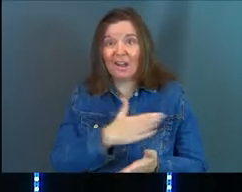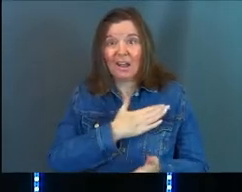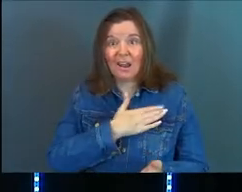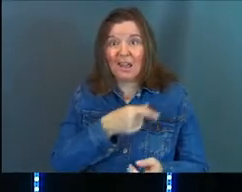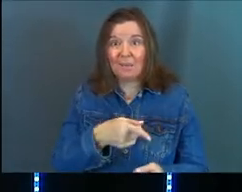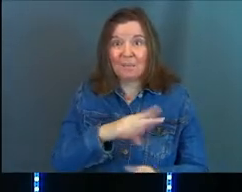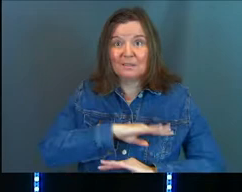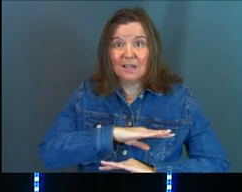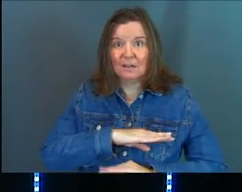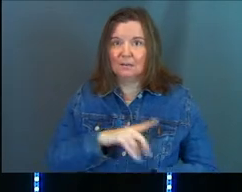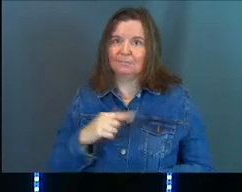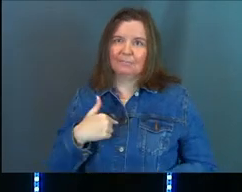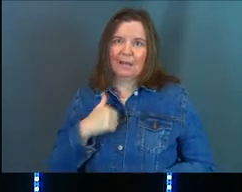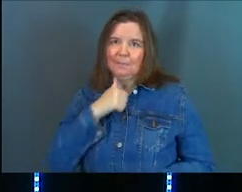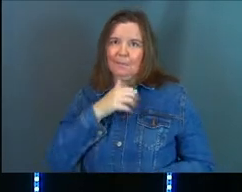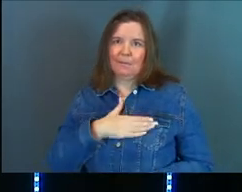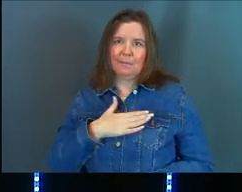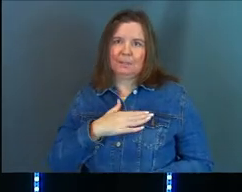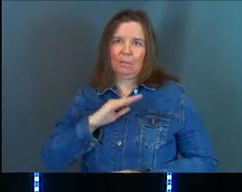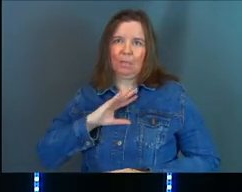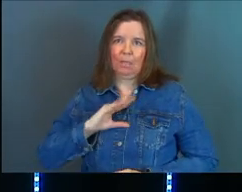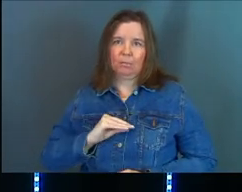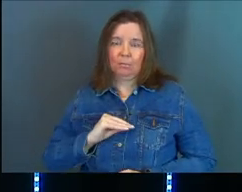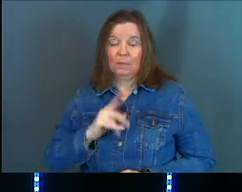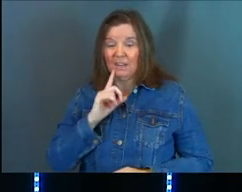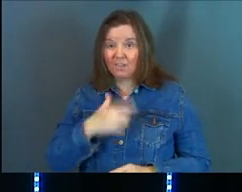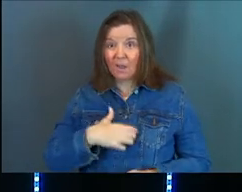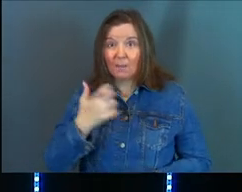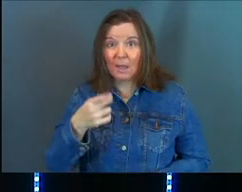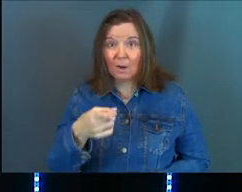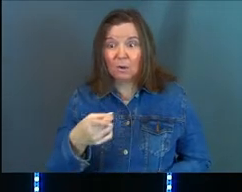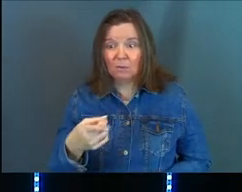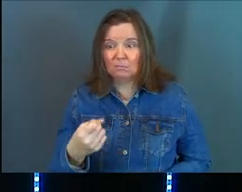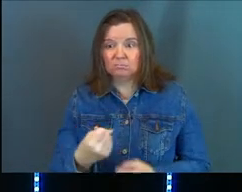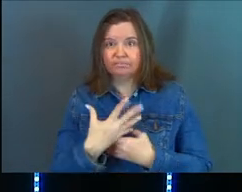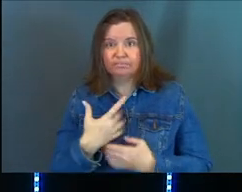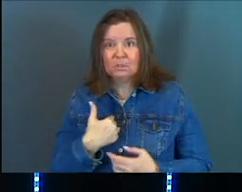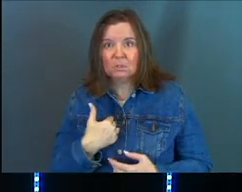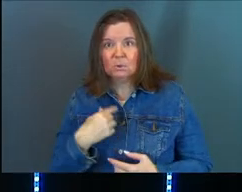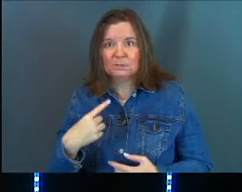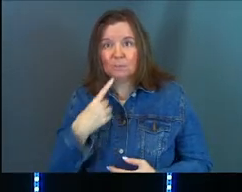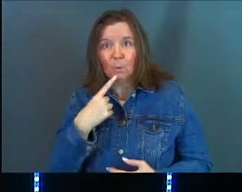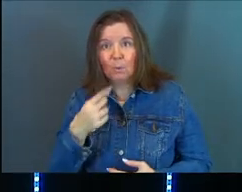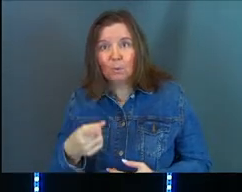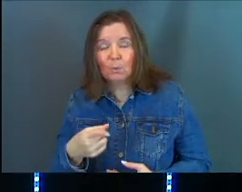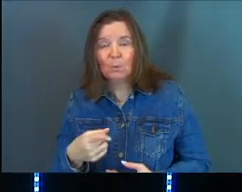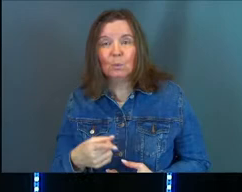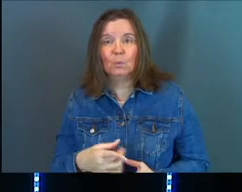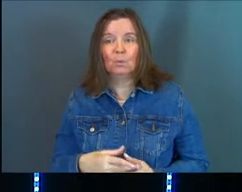happy, you can't be happy. And if they're mad at you, they're disappointed in you.